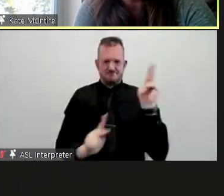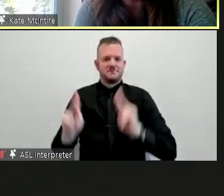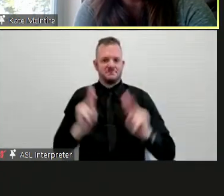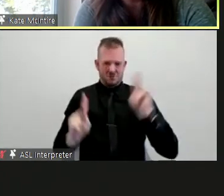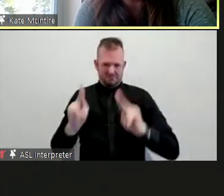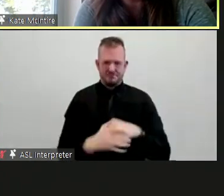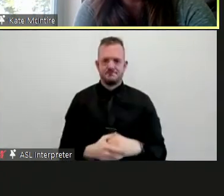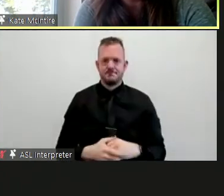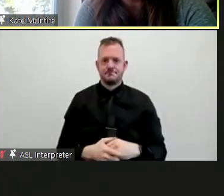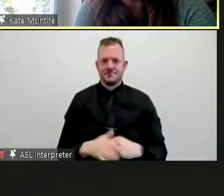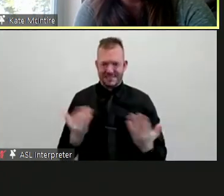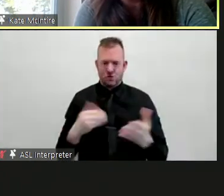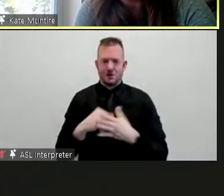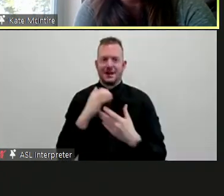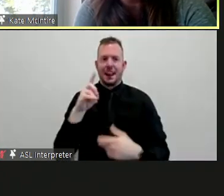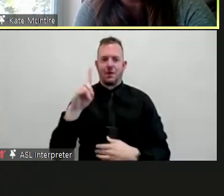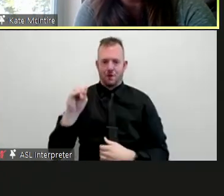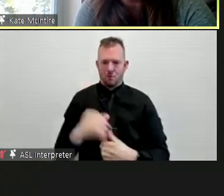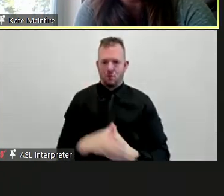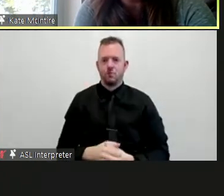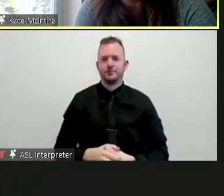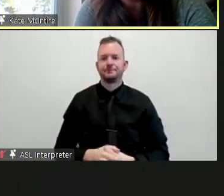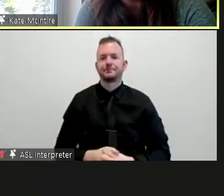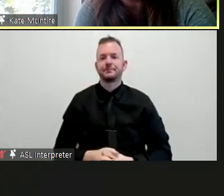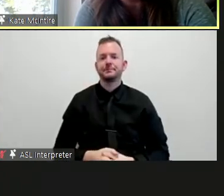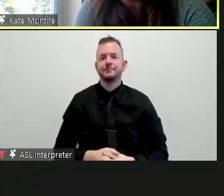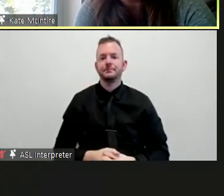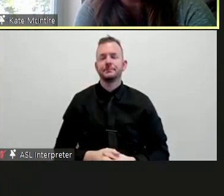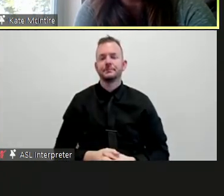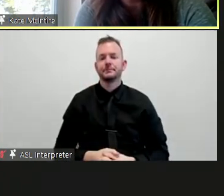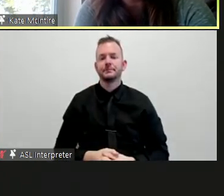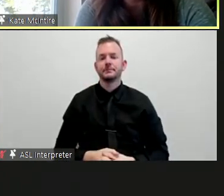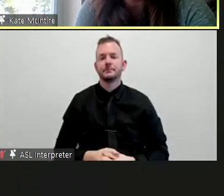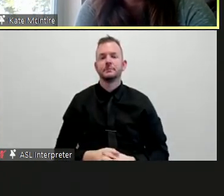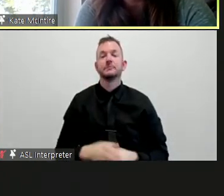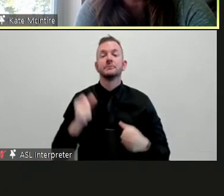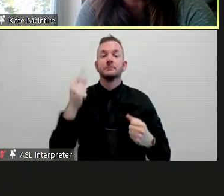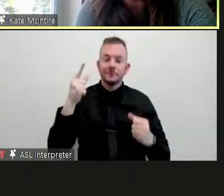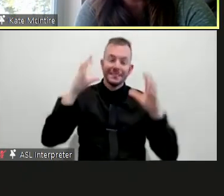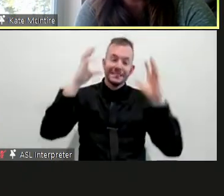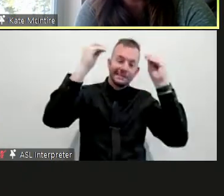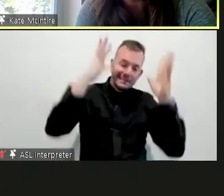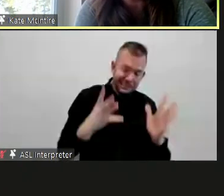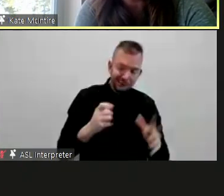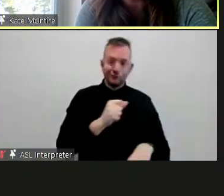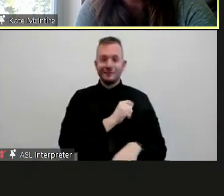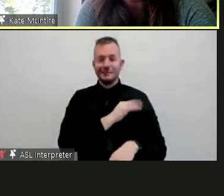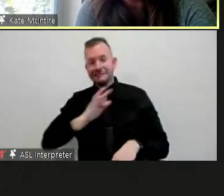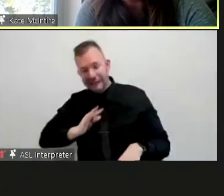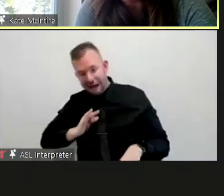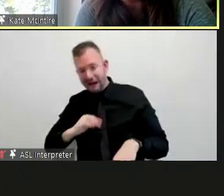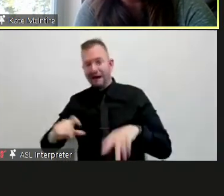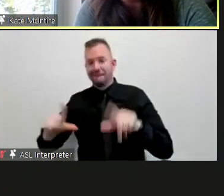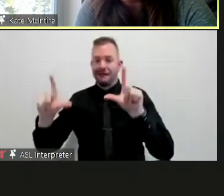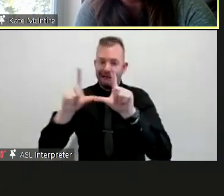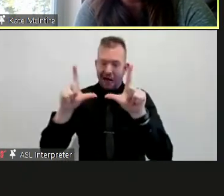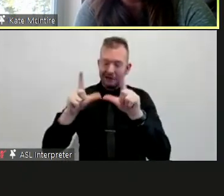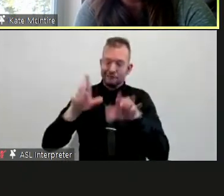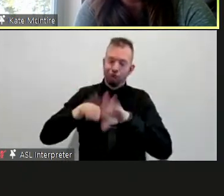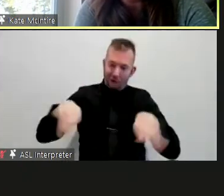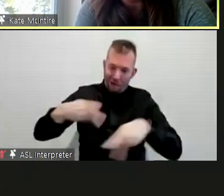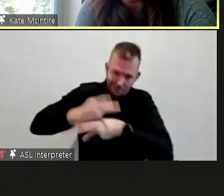good progress on our goal of vaccinating educators and staff, as well as licensed childcare workers by the end of February, and folks